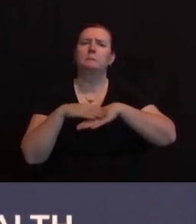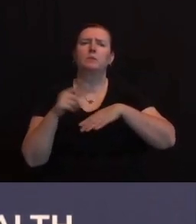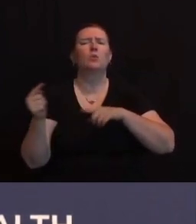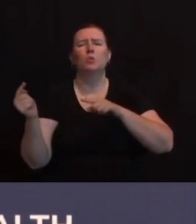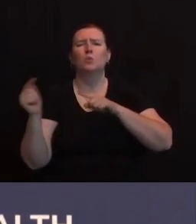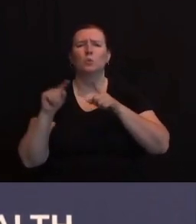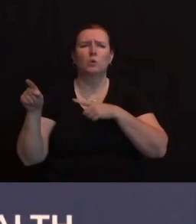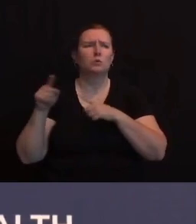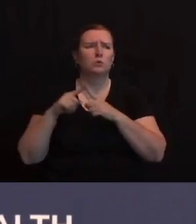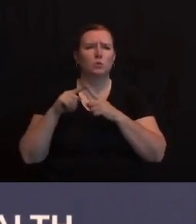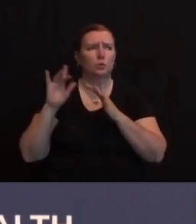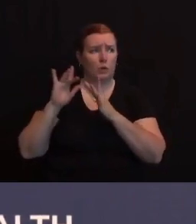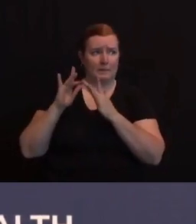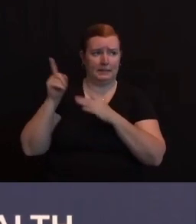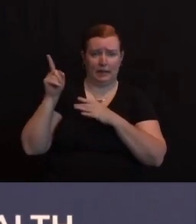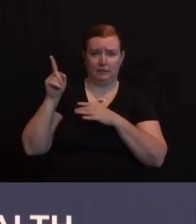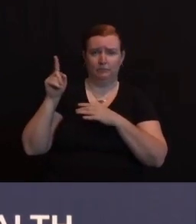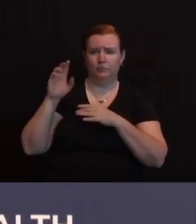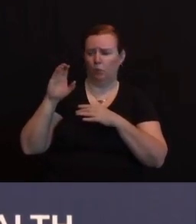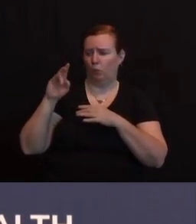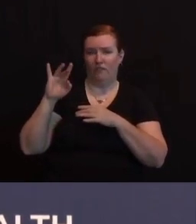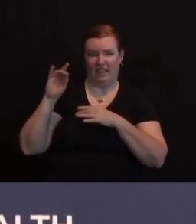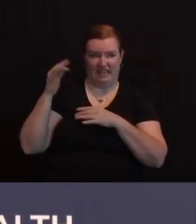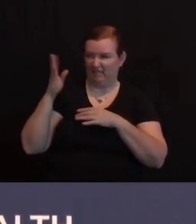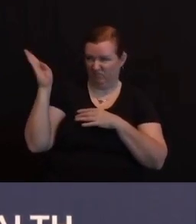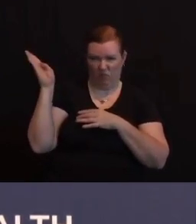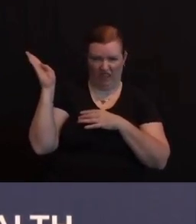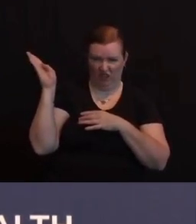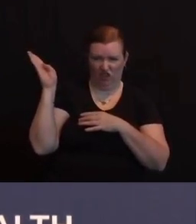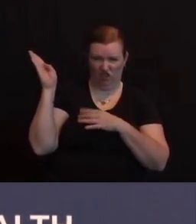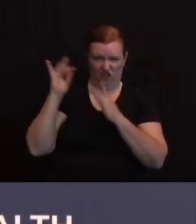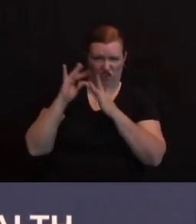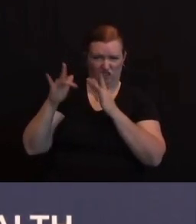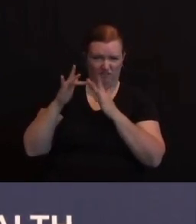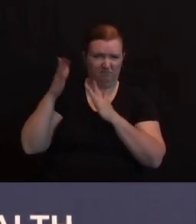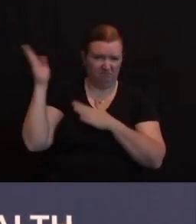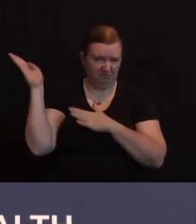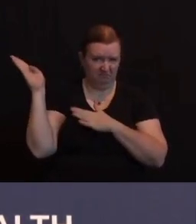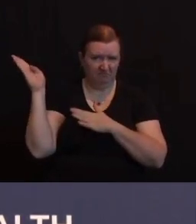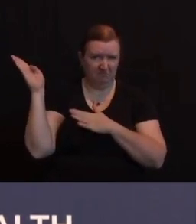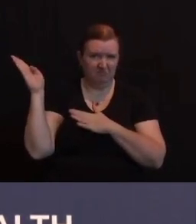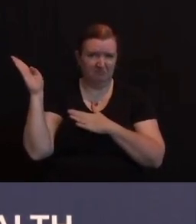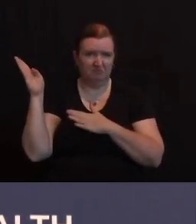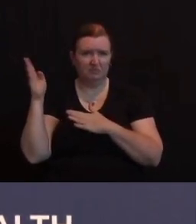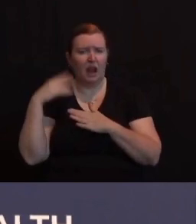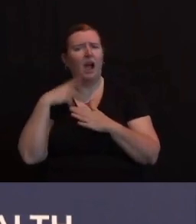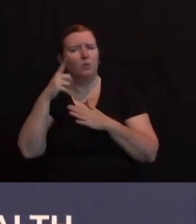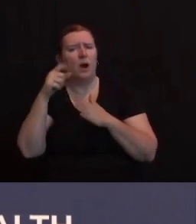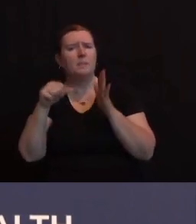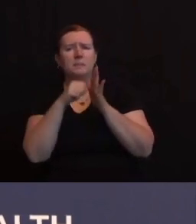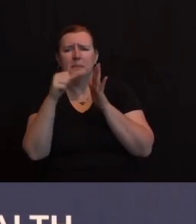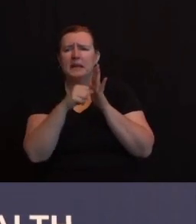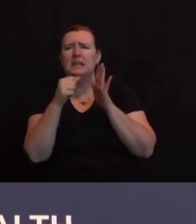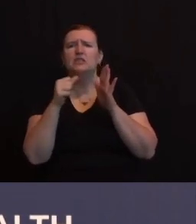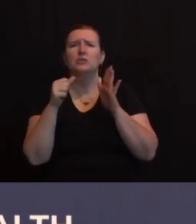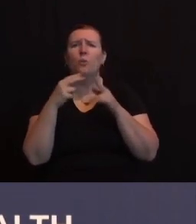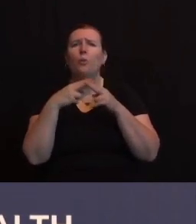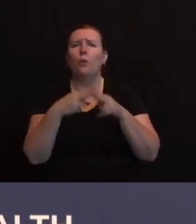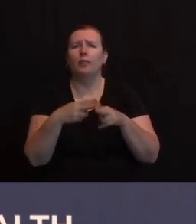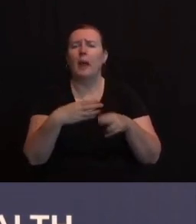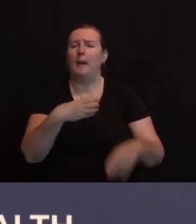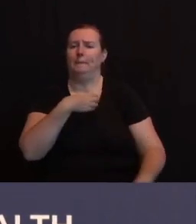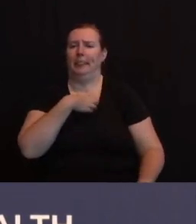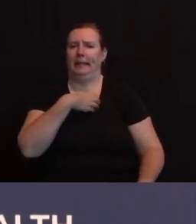covid19.nj.gov, and there is Mahan, you can help me out with what the page is actually called, for lack of a better word, a complaint